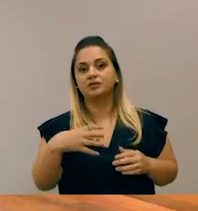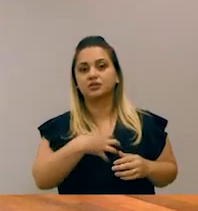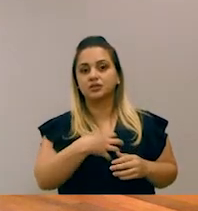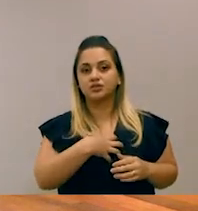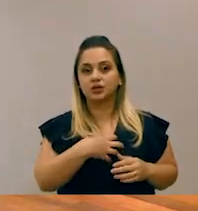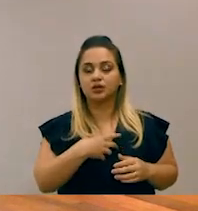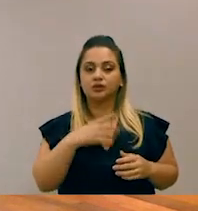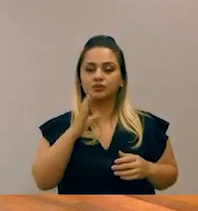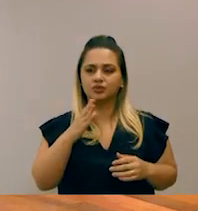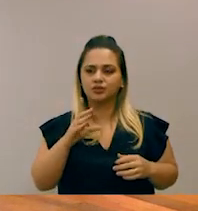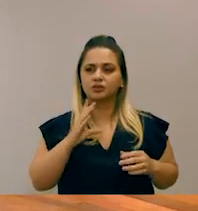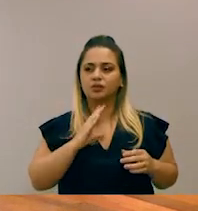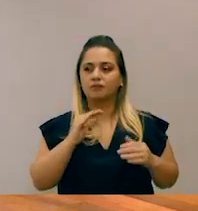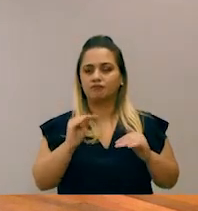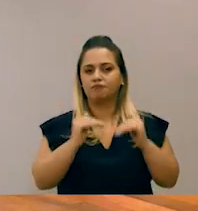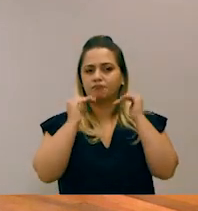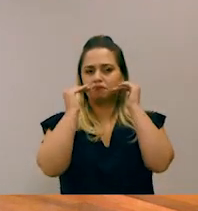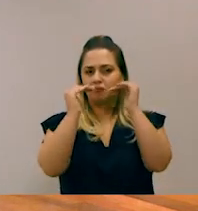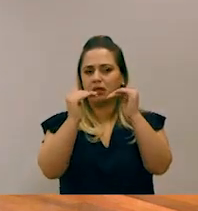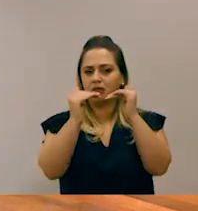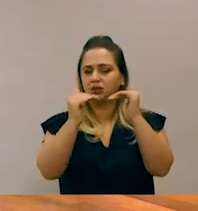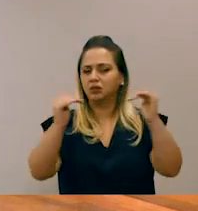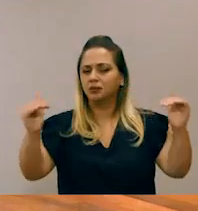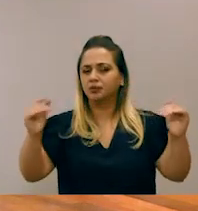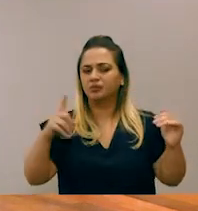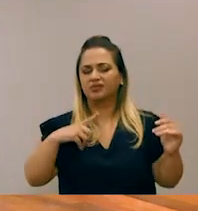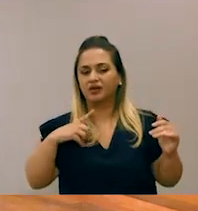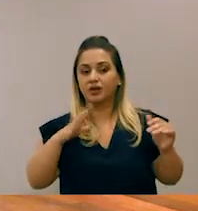structure. And they are